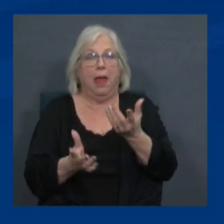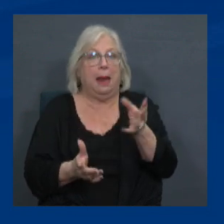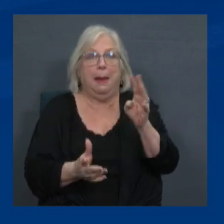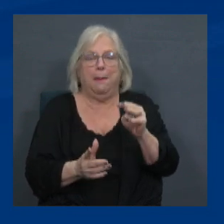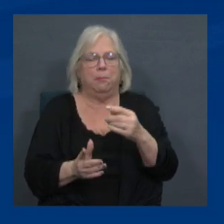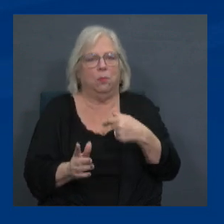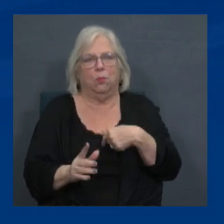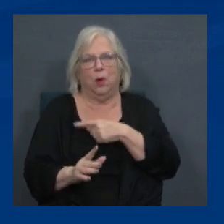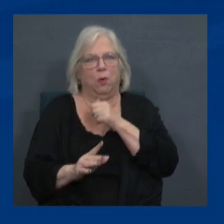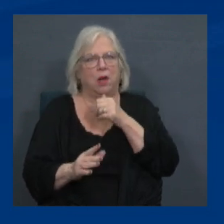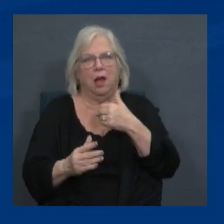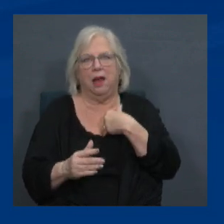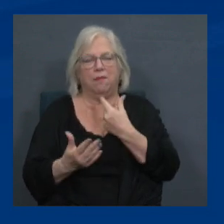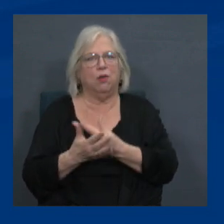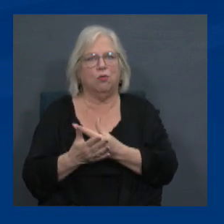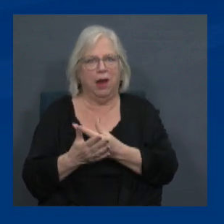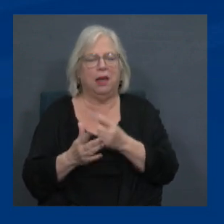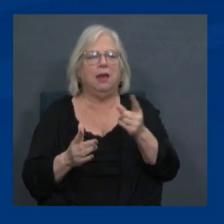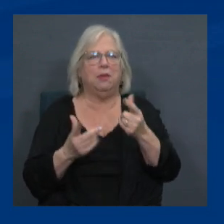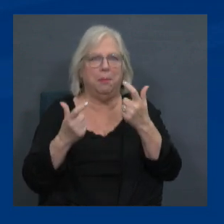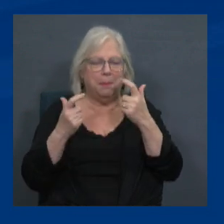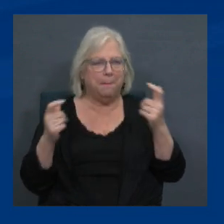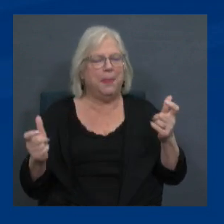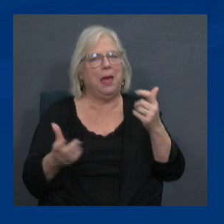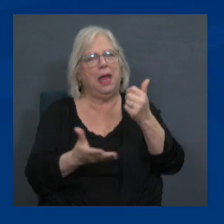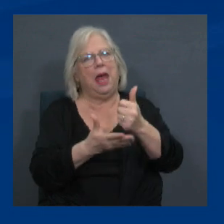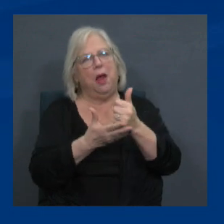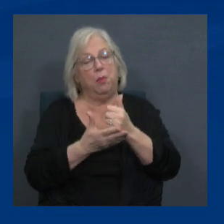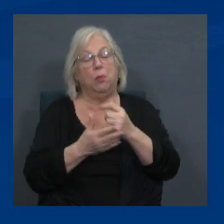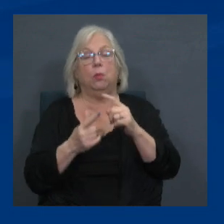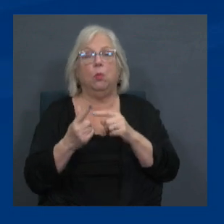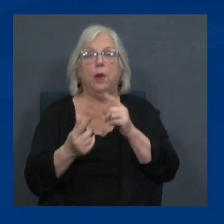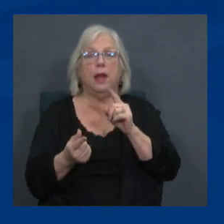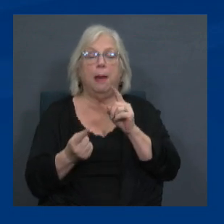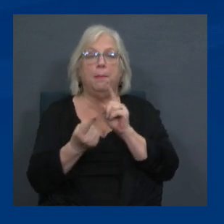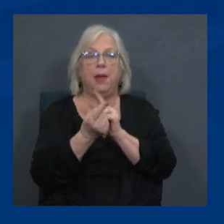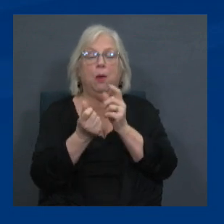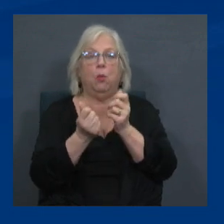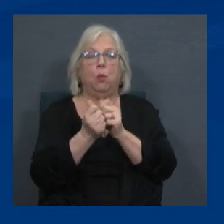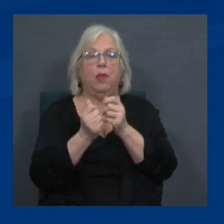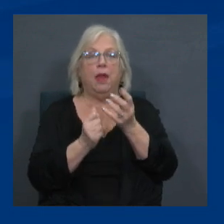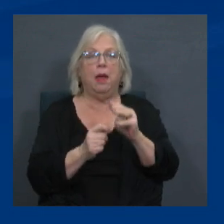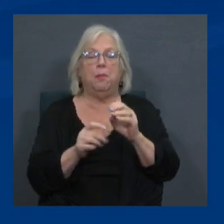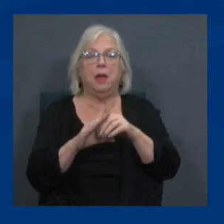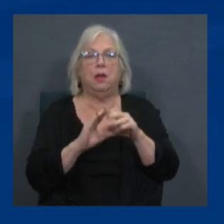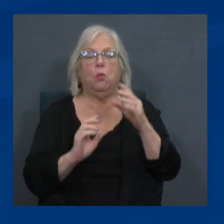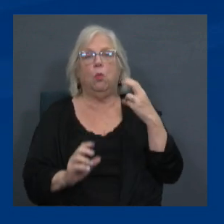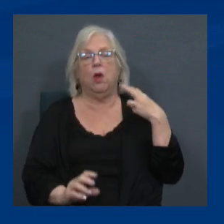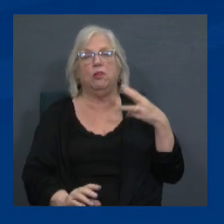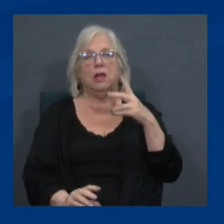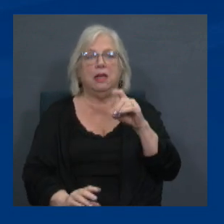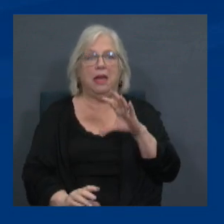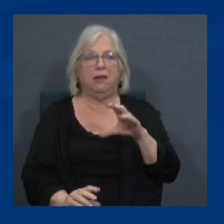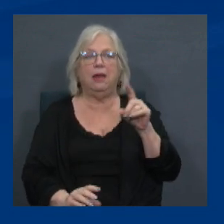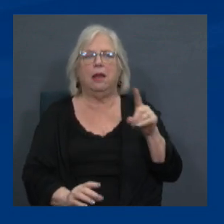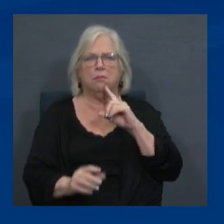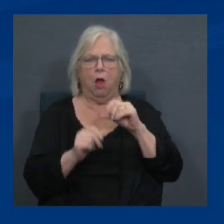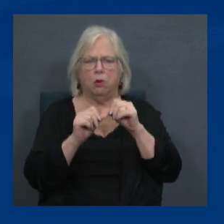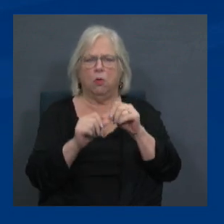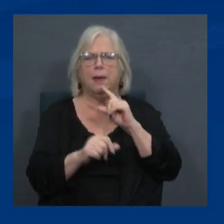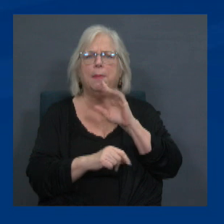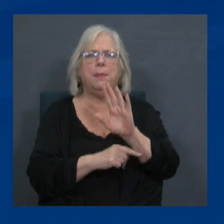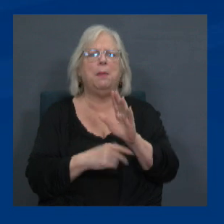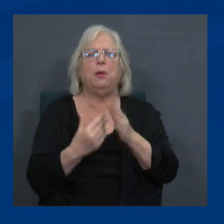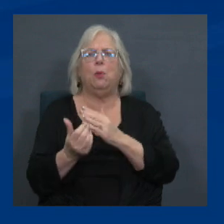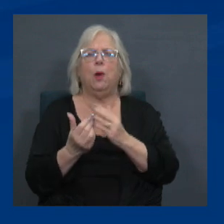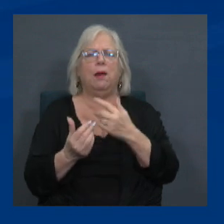great help. When I had the chance to meet with him in D.C., he has an ongoing commitment to just whatever we